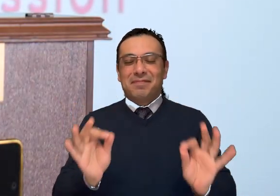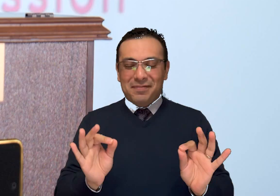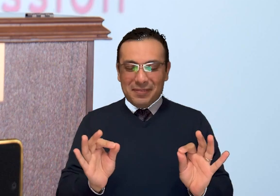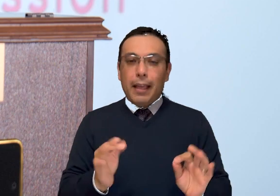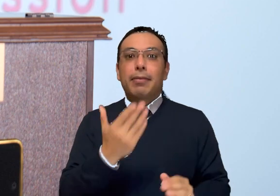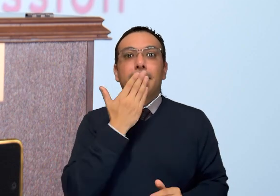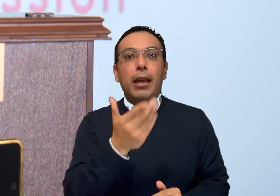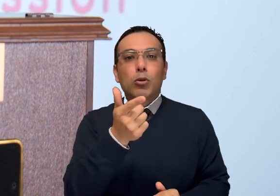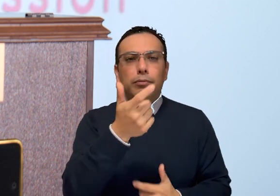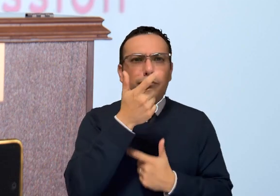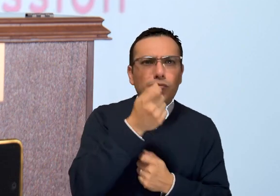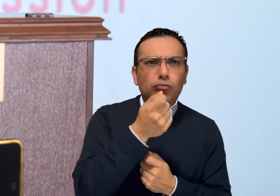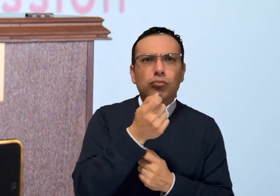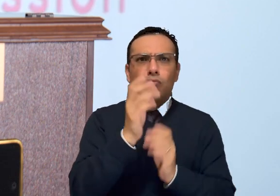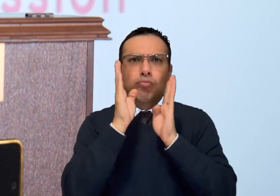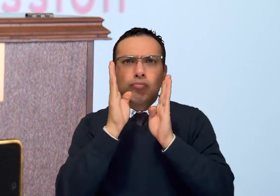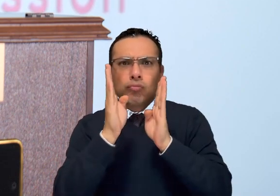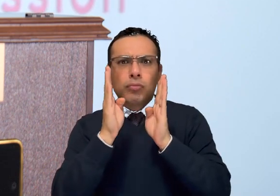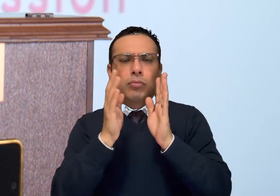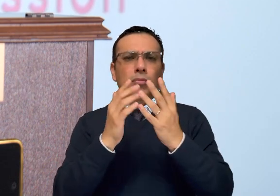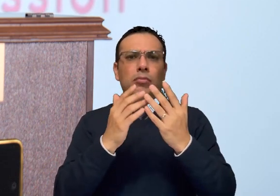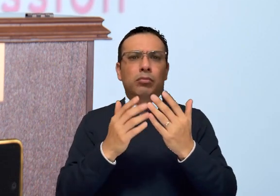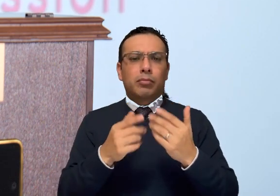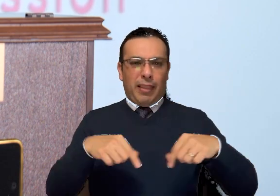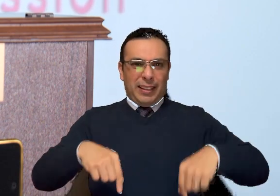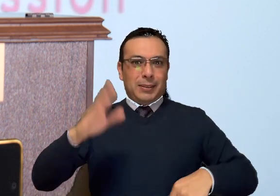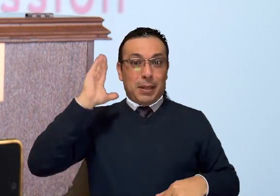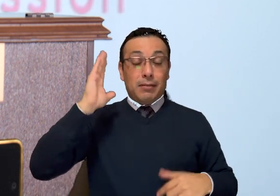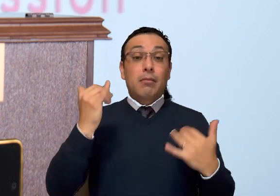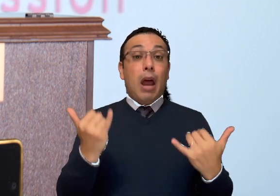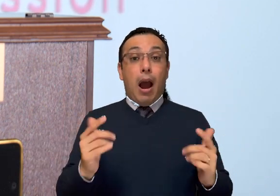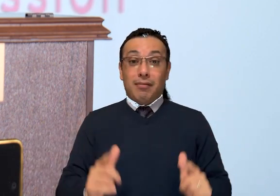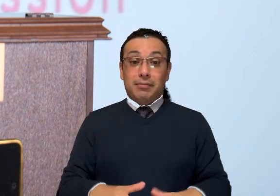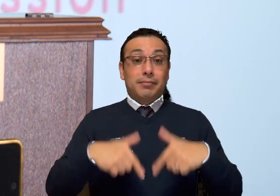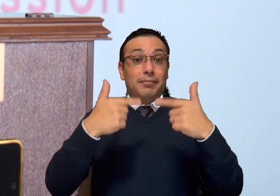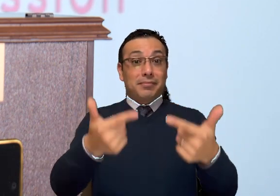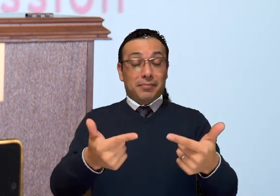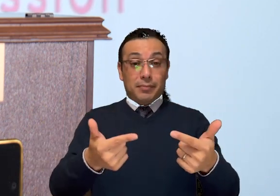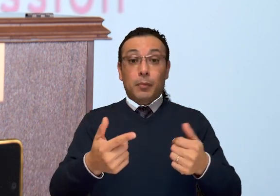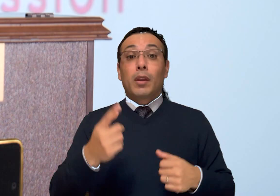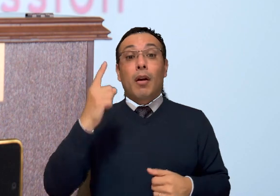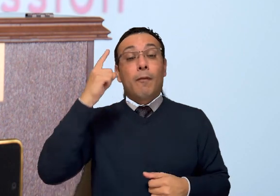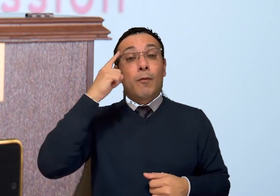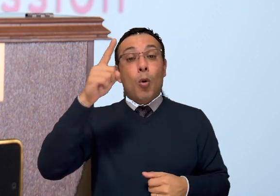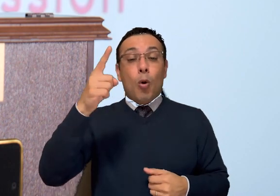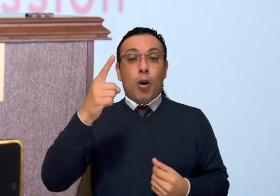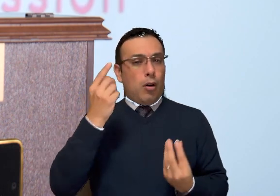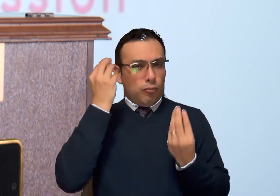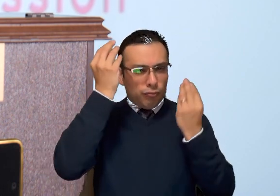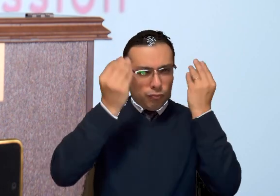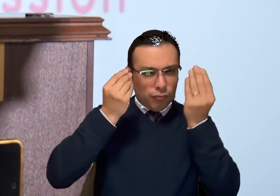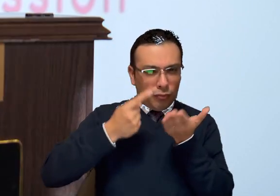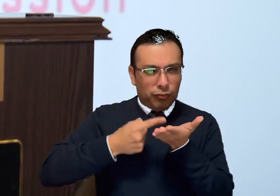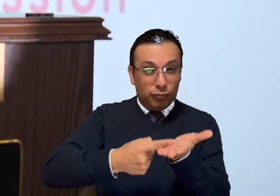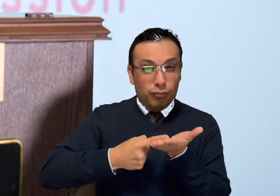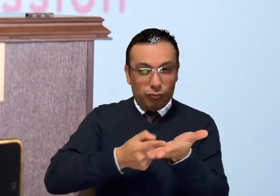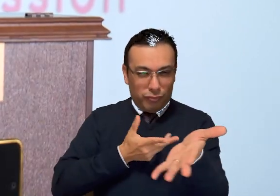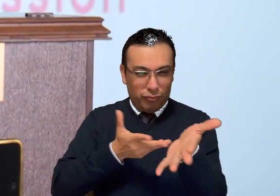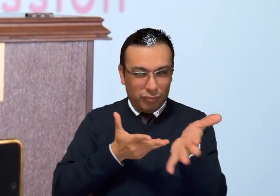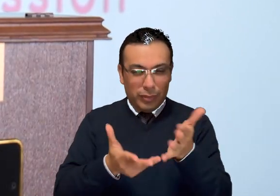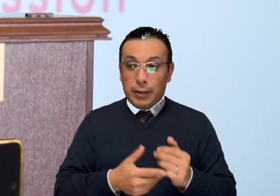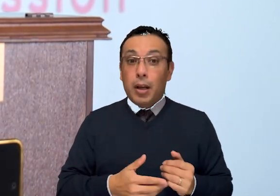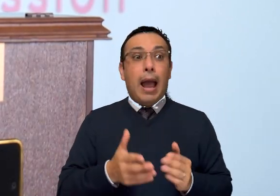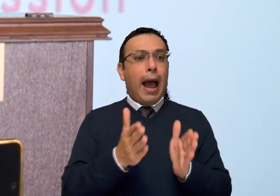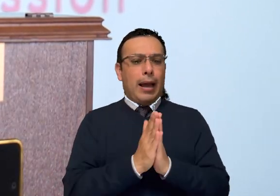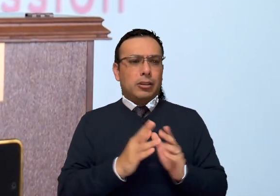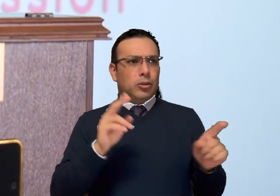I would like to open it up for that thoughtful discussion at this point. I'm going to ask Nora, who's over here, to come up,